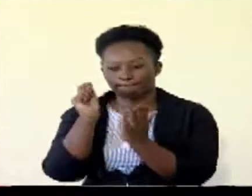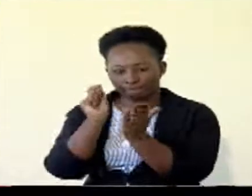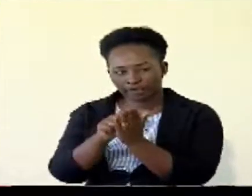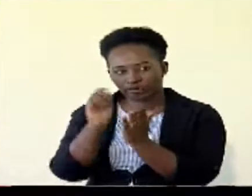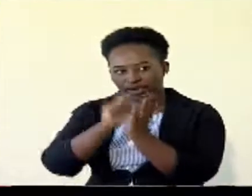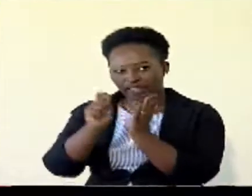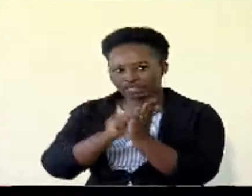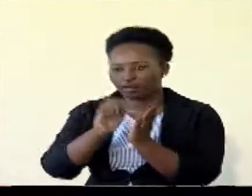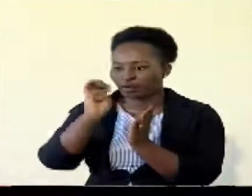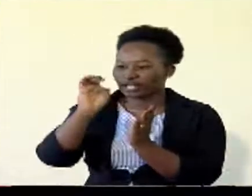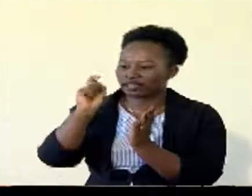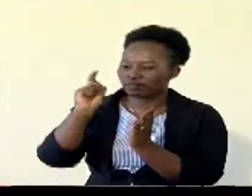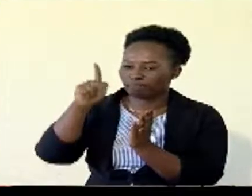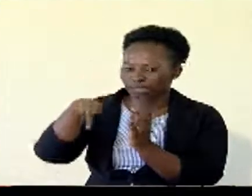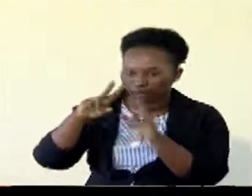find it on your calculator?